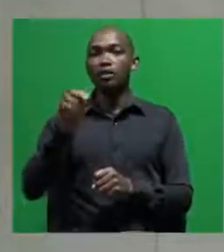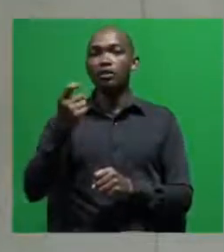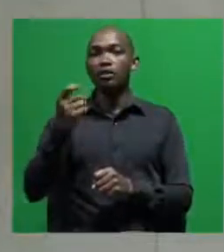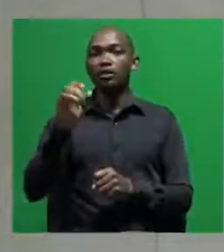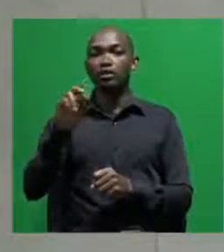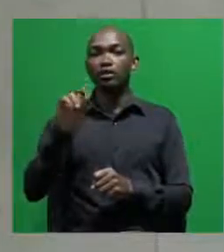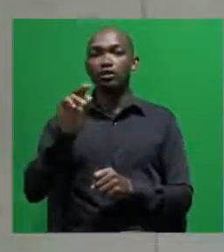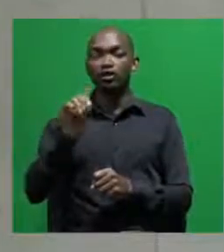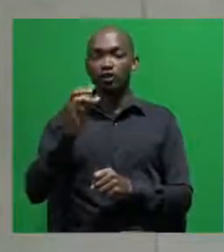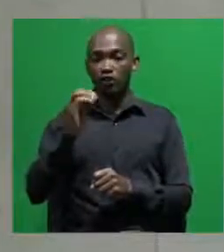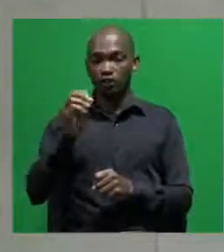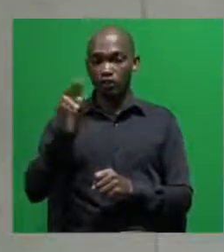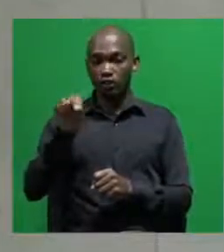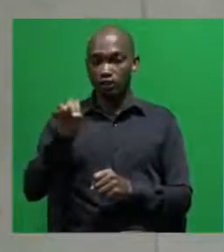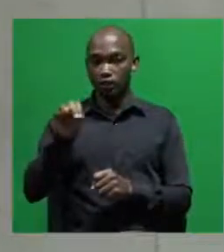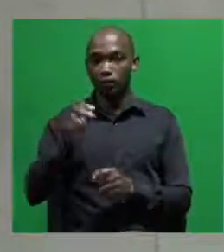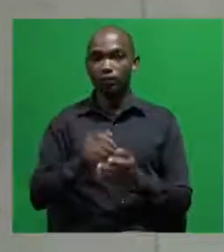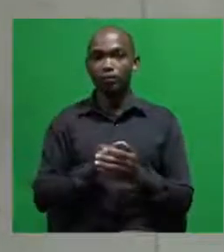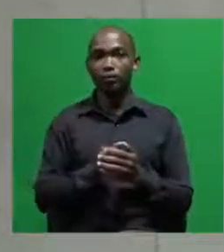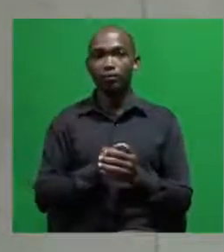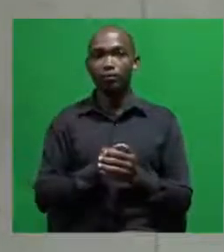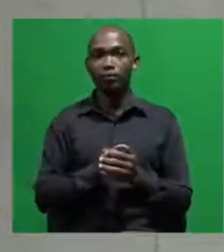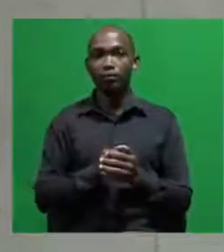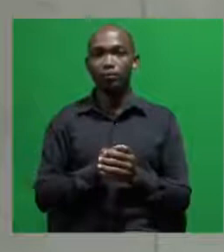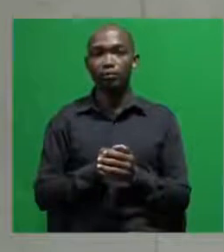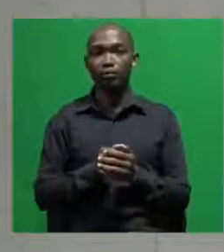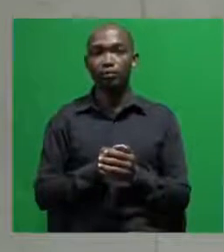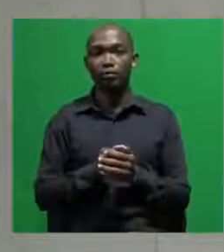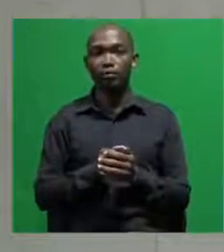We have to know the dimensions